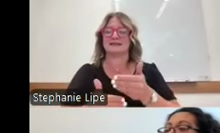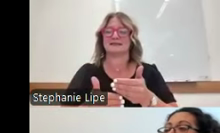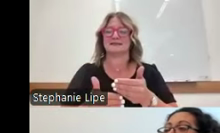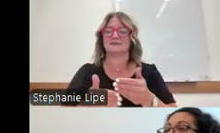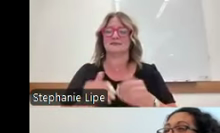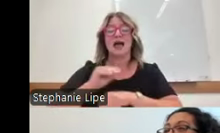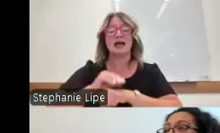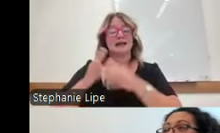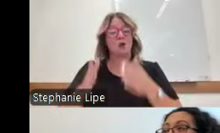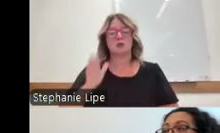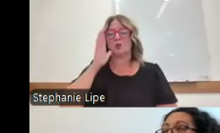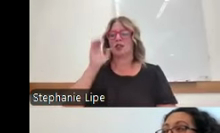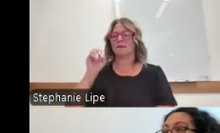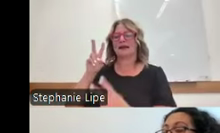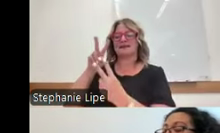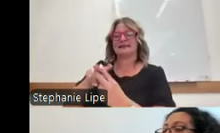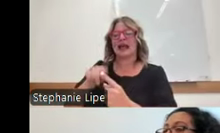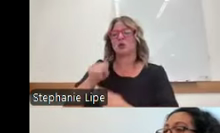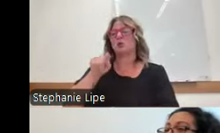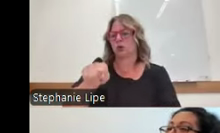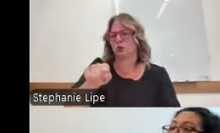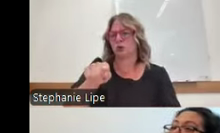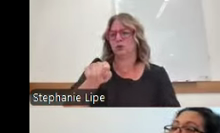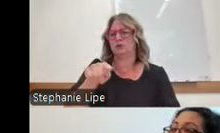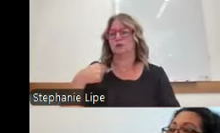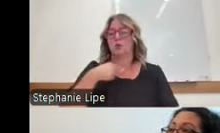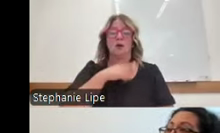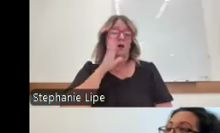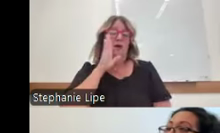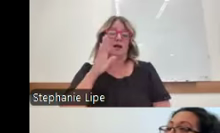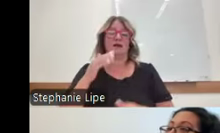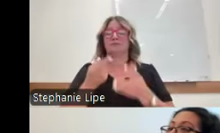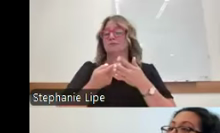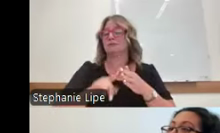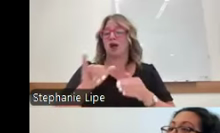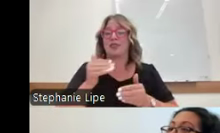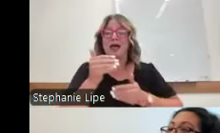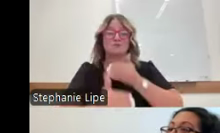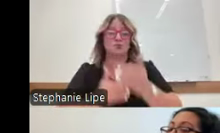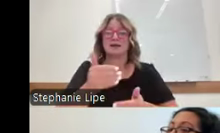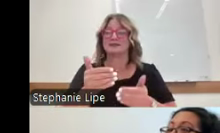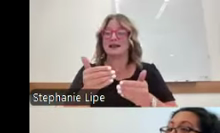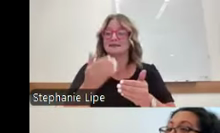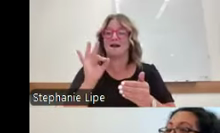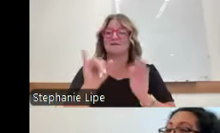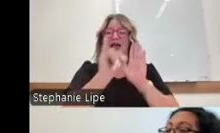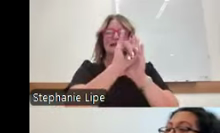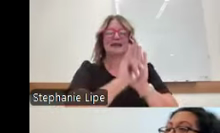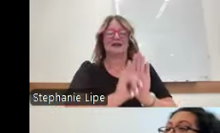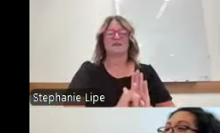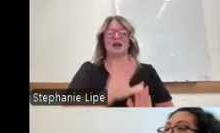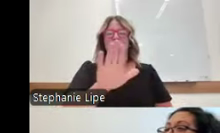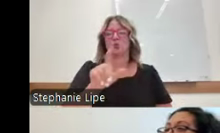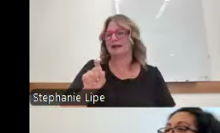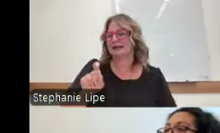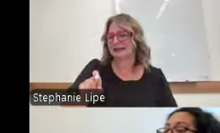services, that starts with a referral process. A counselor would be assigned to you, and we can then start that process.